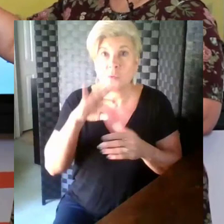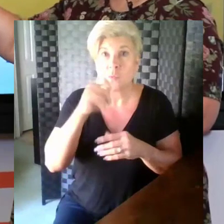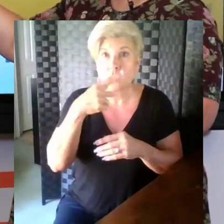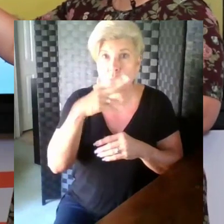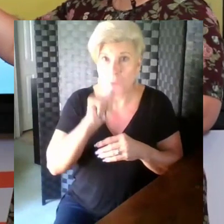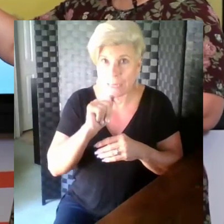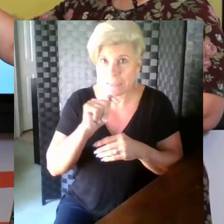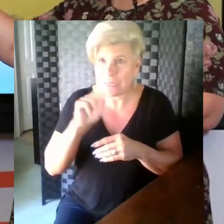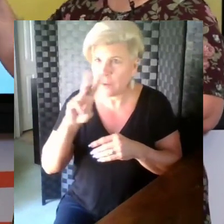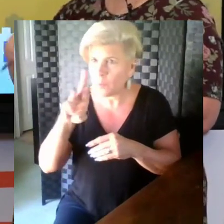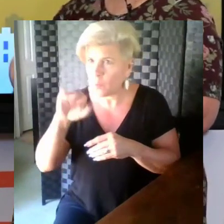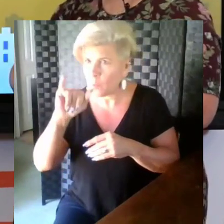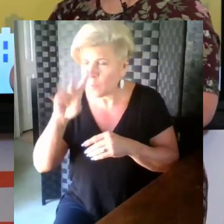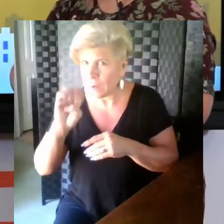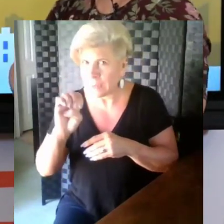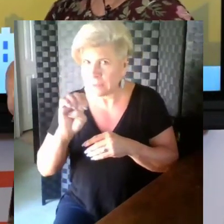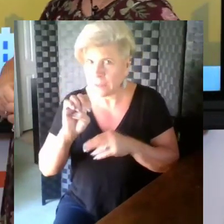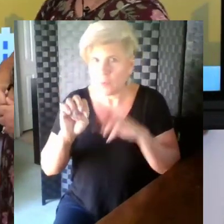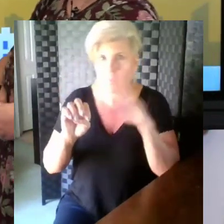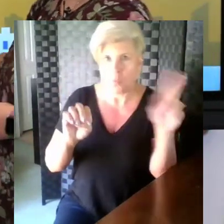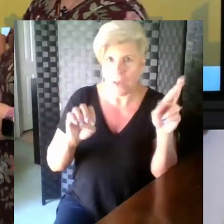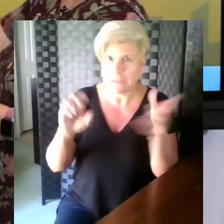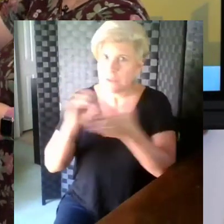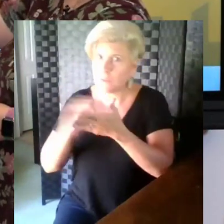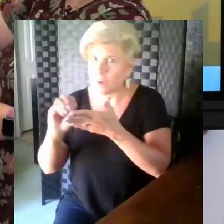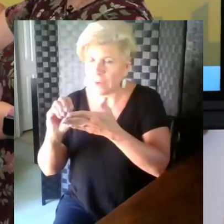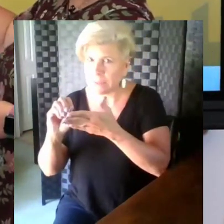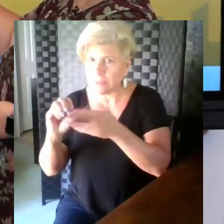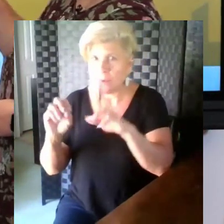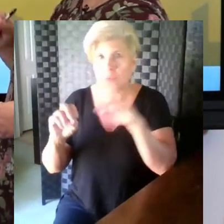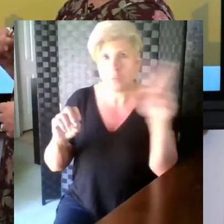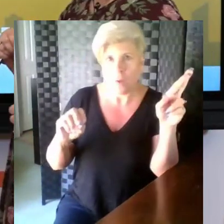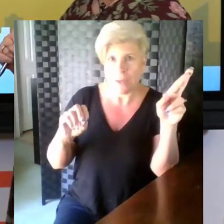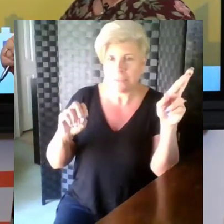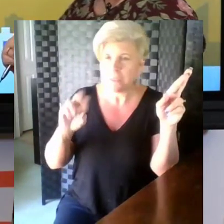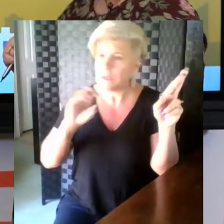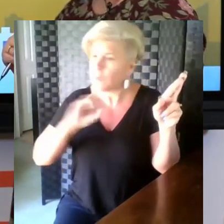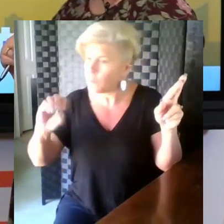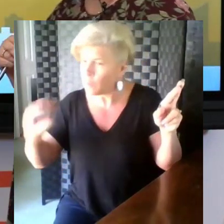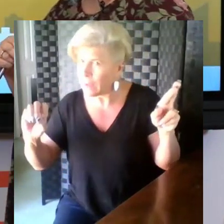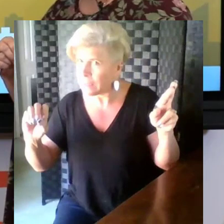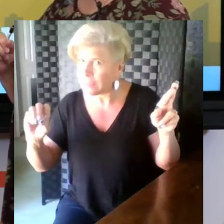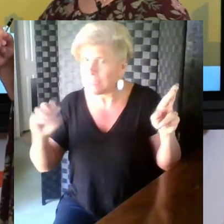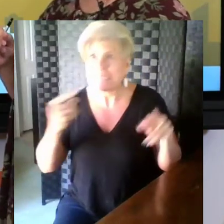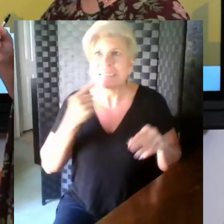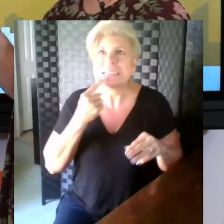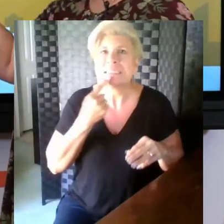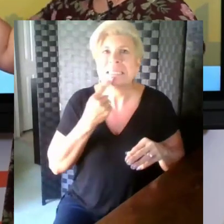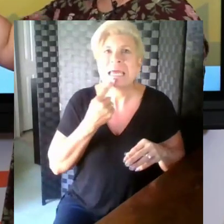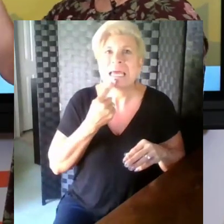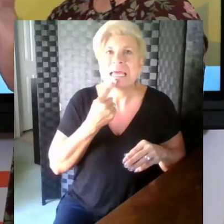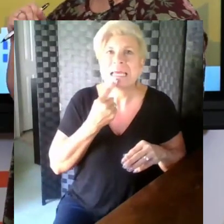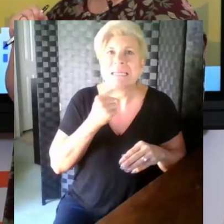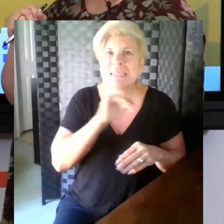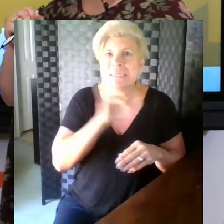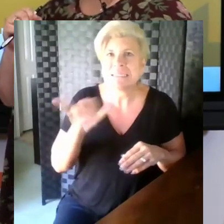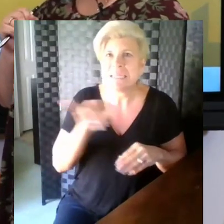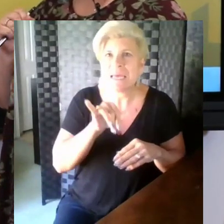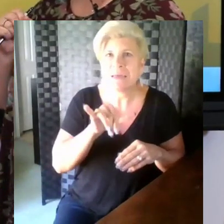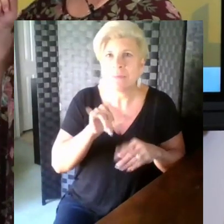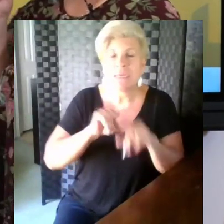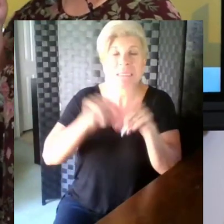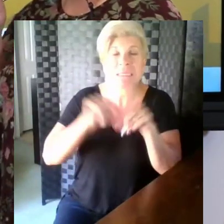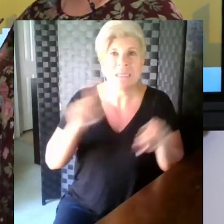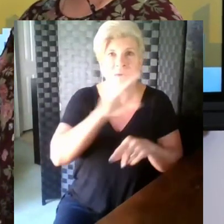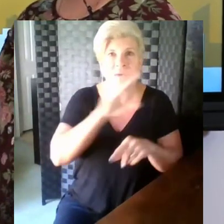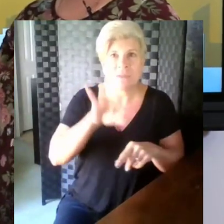Right and right. These words are pronounced the same, but as you can see, they have different